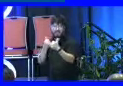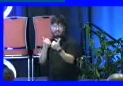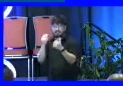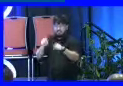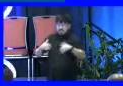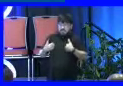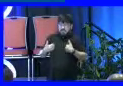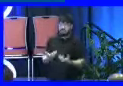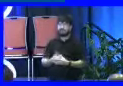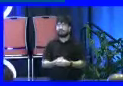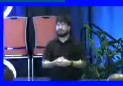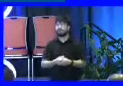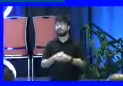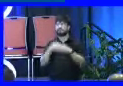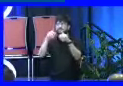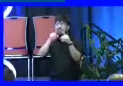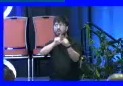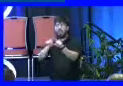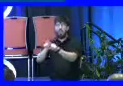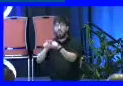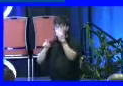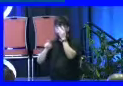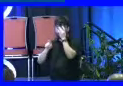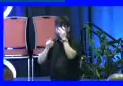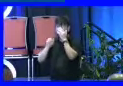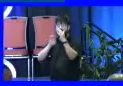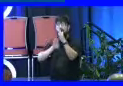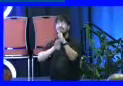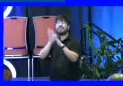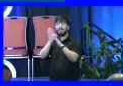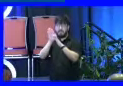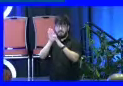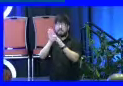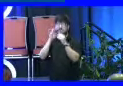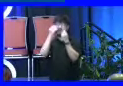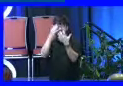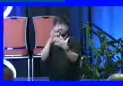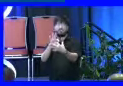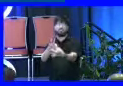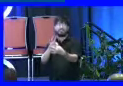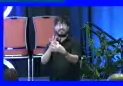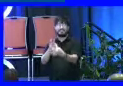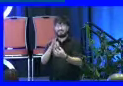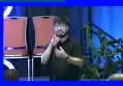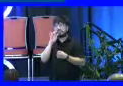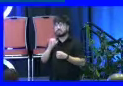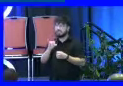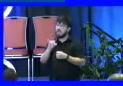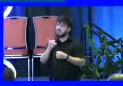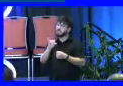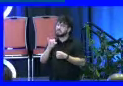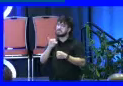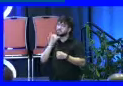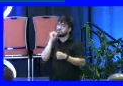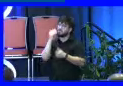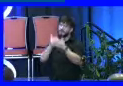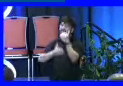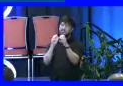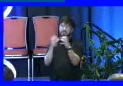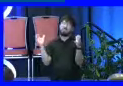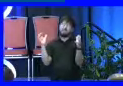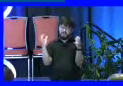So also, similarly, developing and implementing the release of information is a whole process, or can be a whole process in